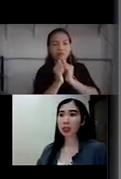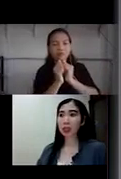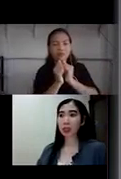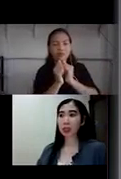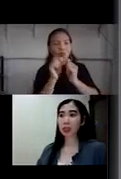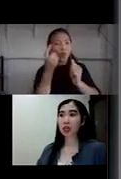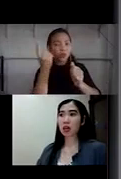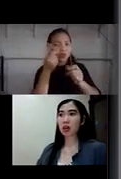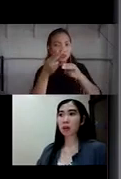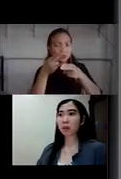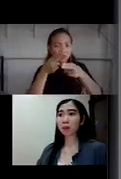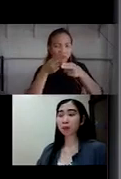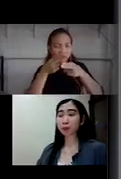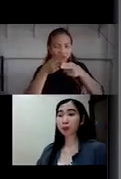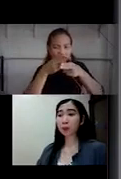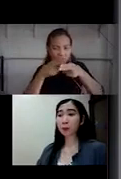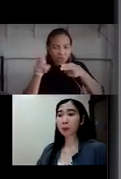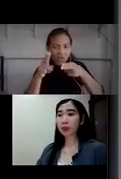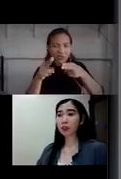shortcut,